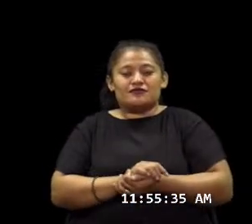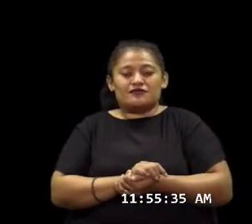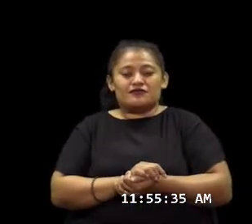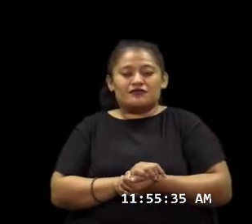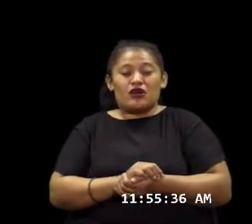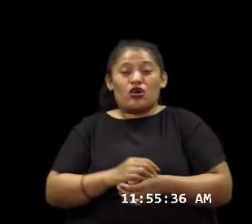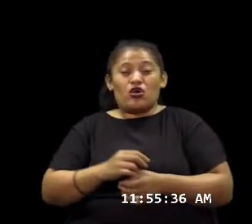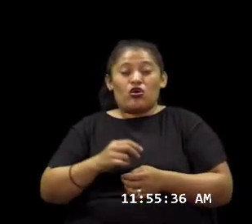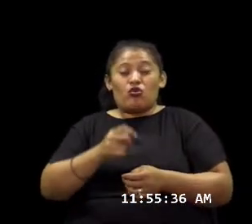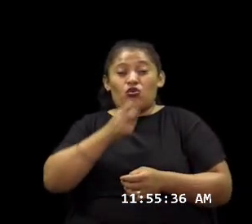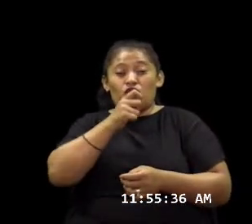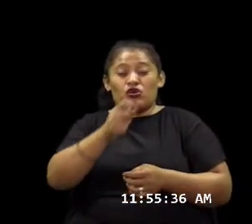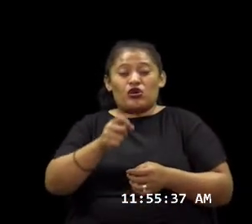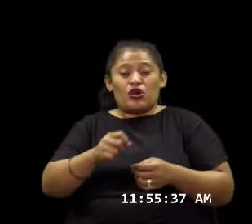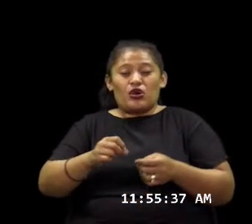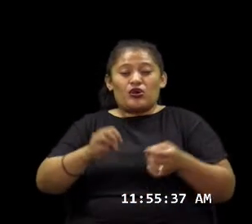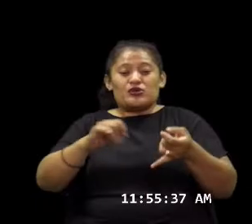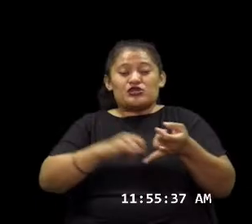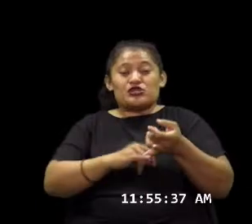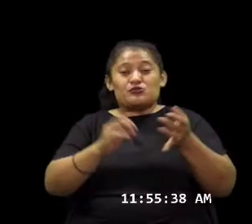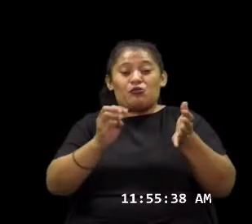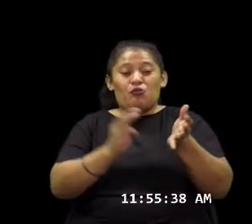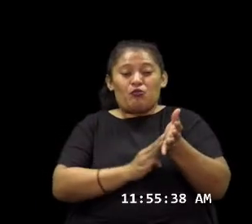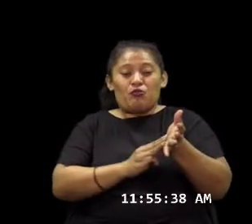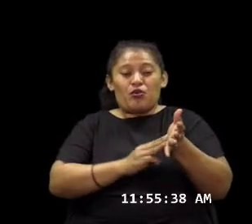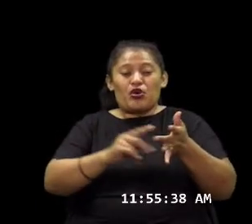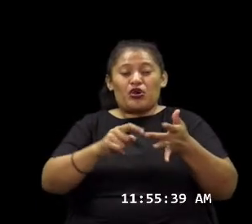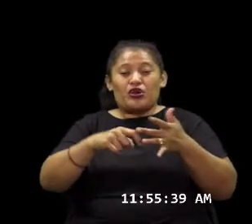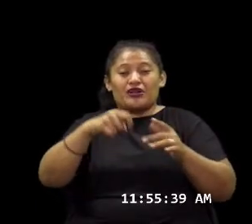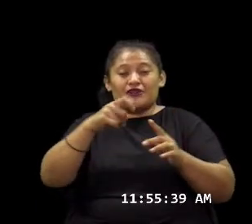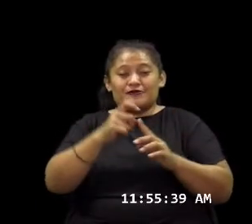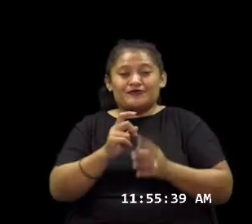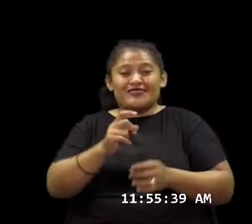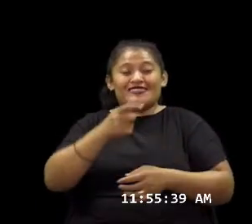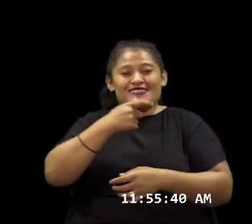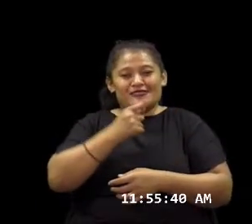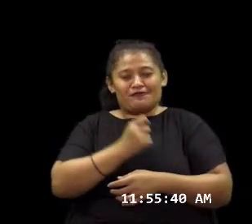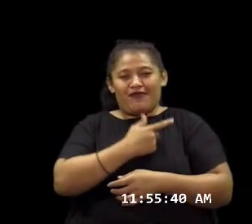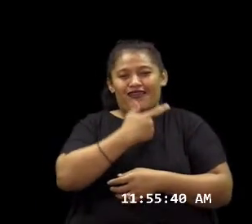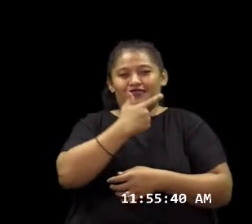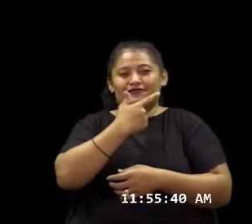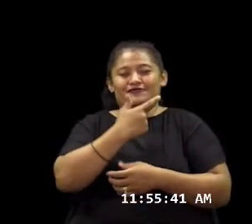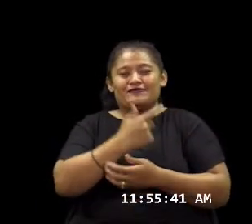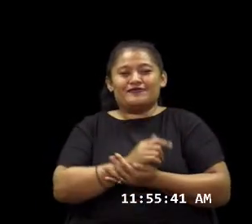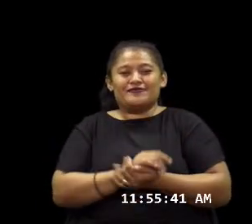The word smirked, it means smiled.